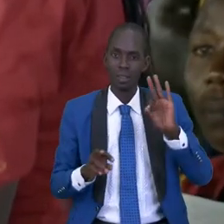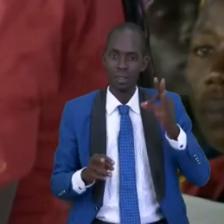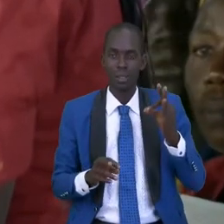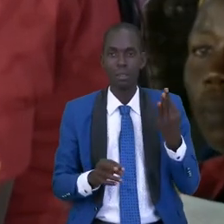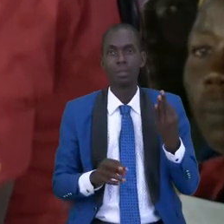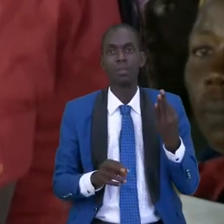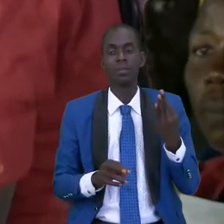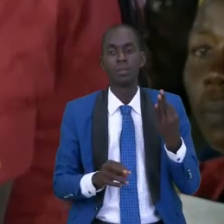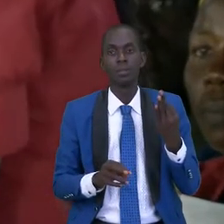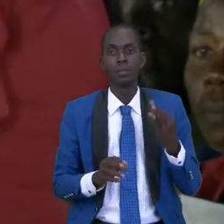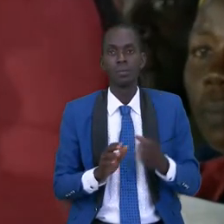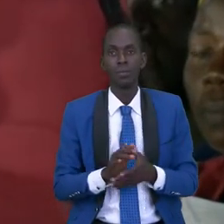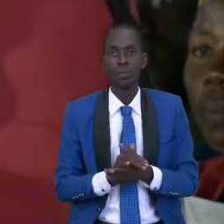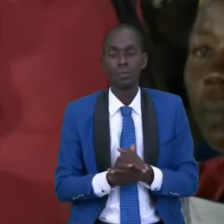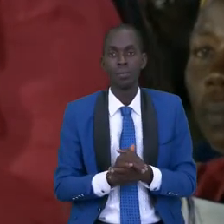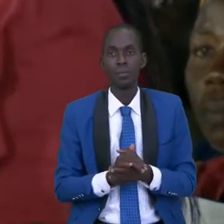Shiroro,